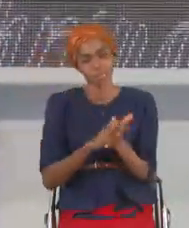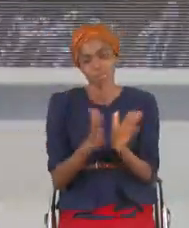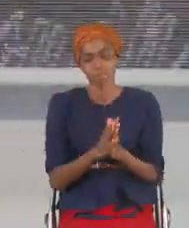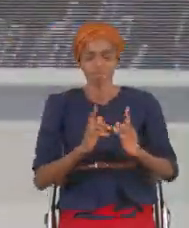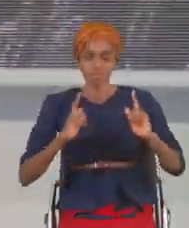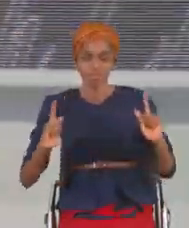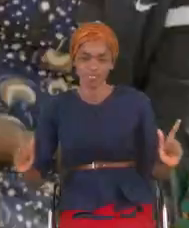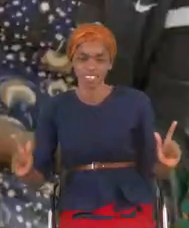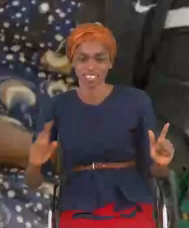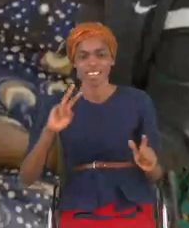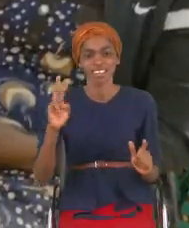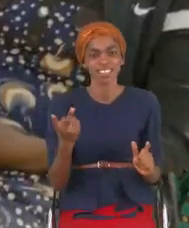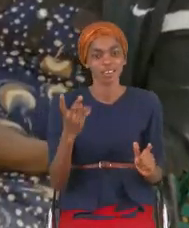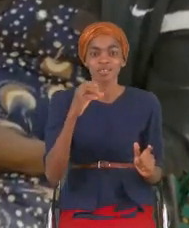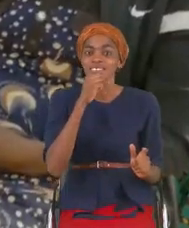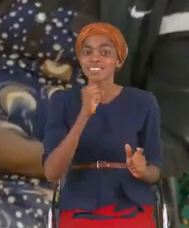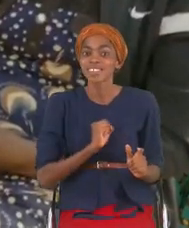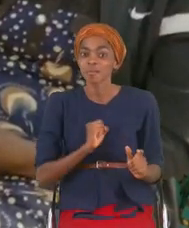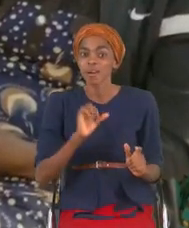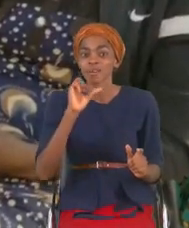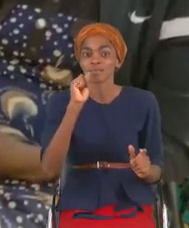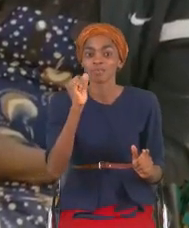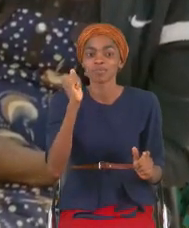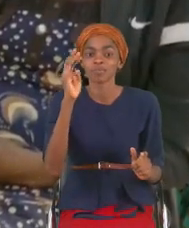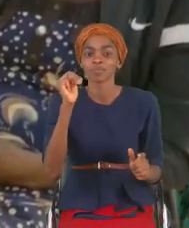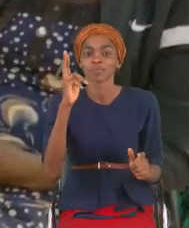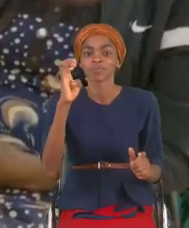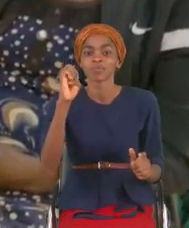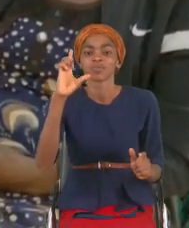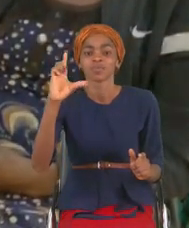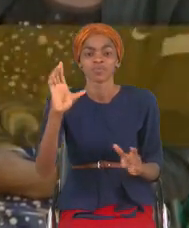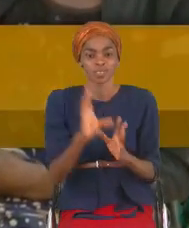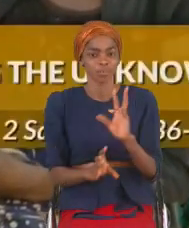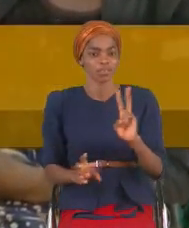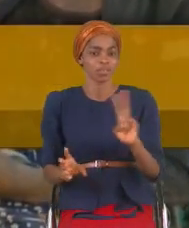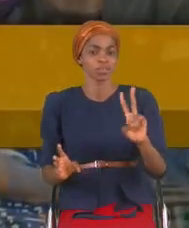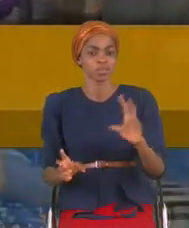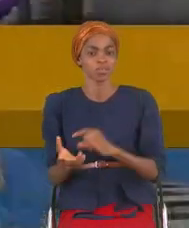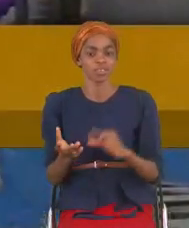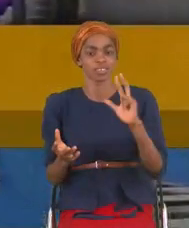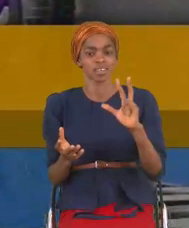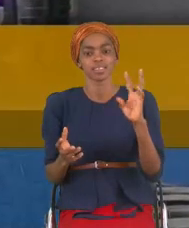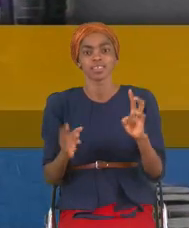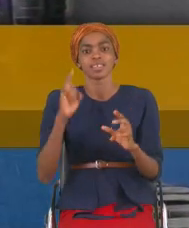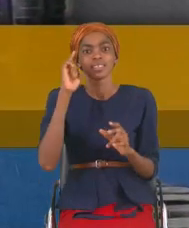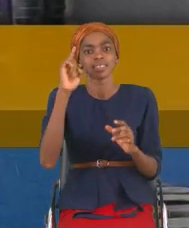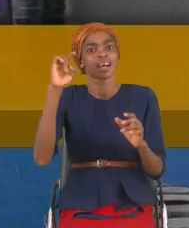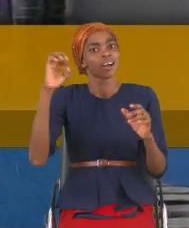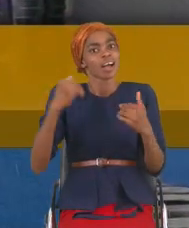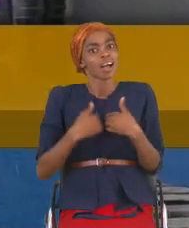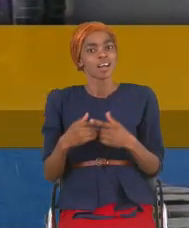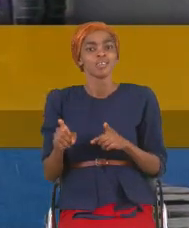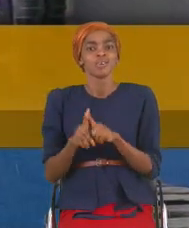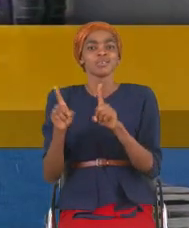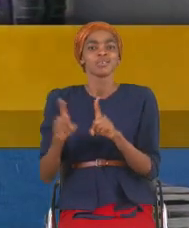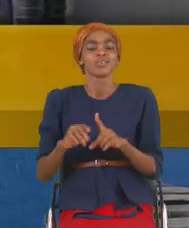chapter 22 our reading from verstappen 6 thou has also given me the